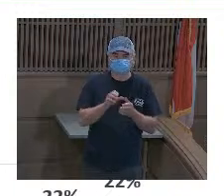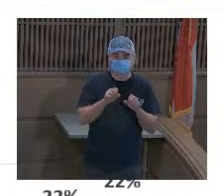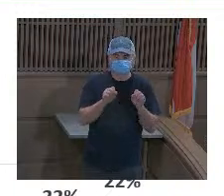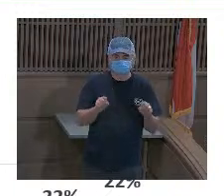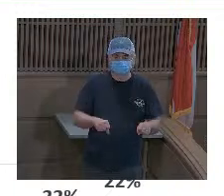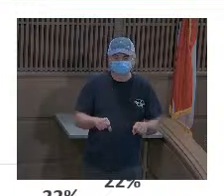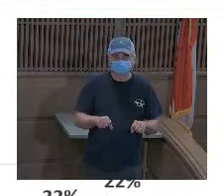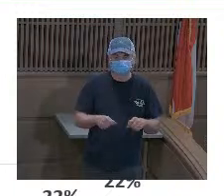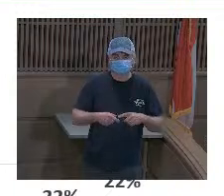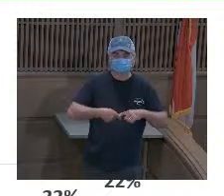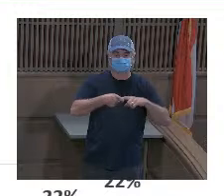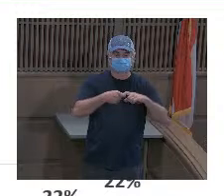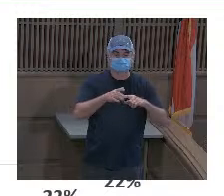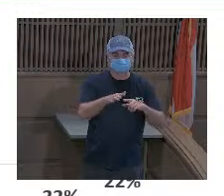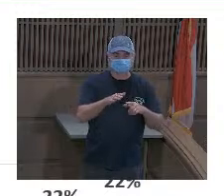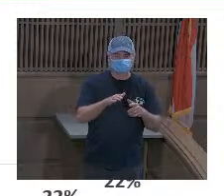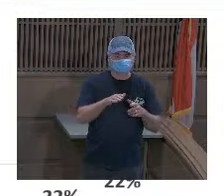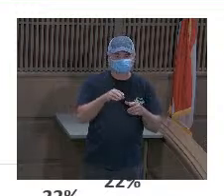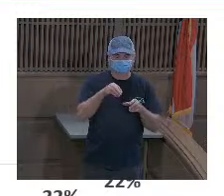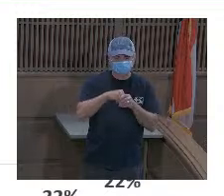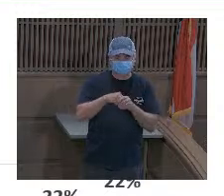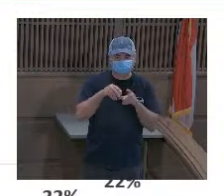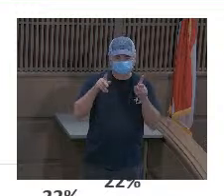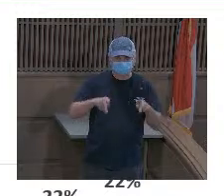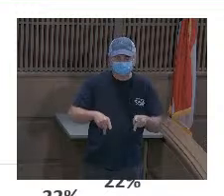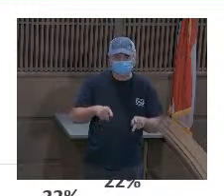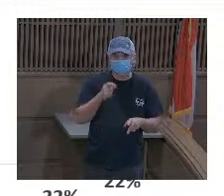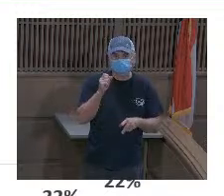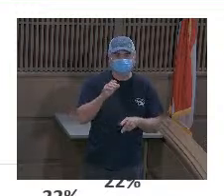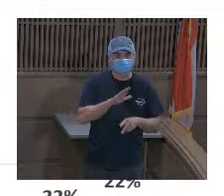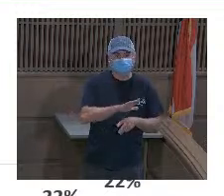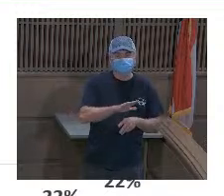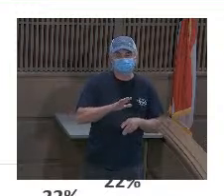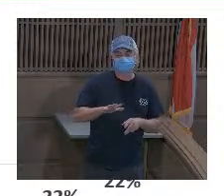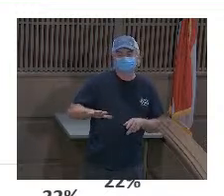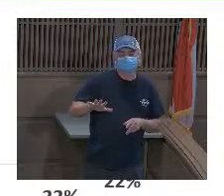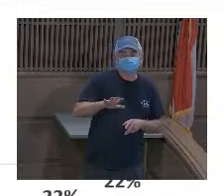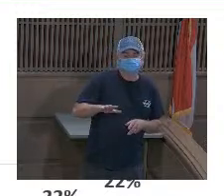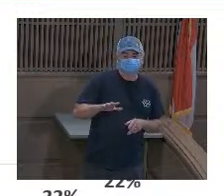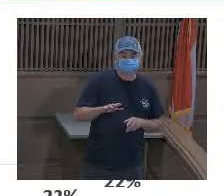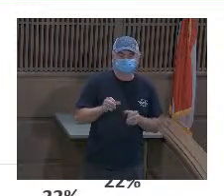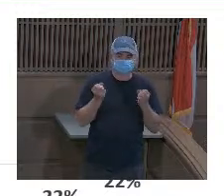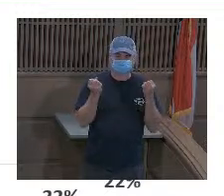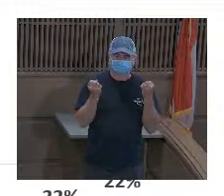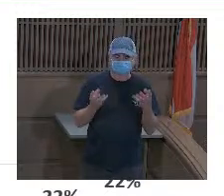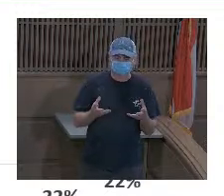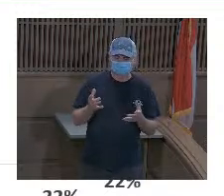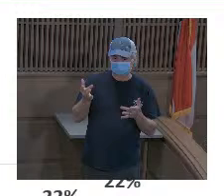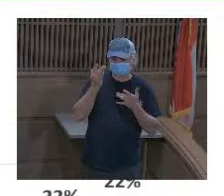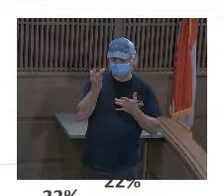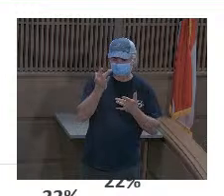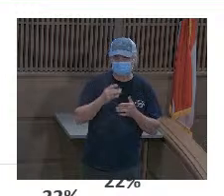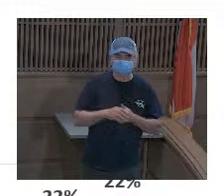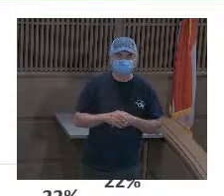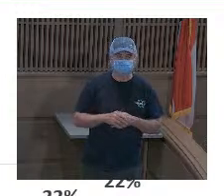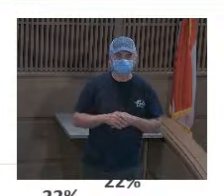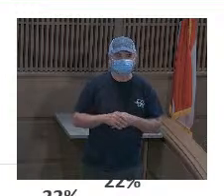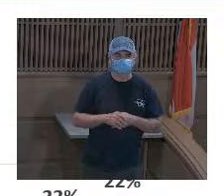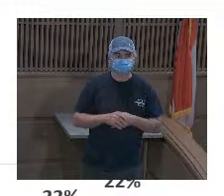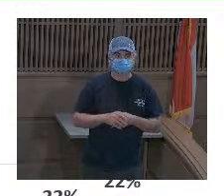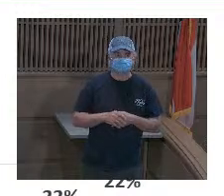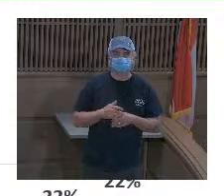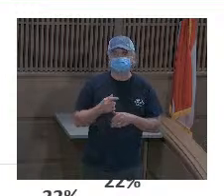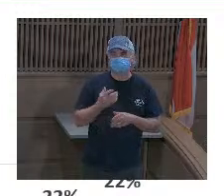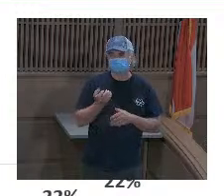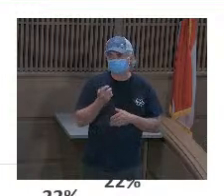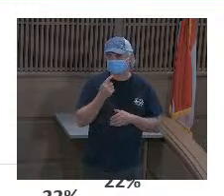in-person instruction due to high rates of infection in those school systems. And I would like to